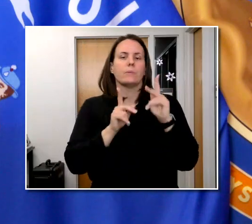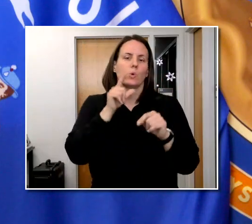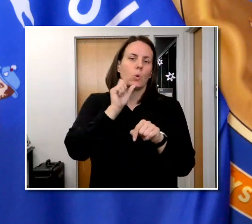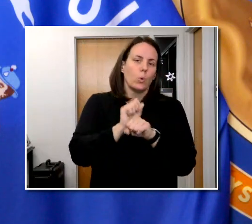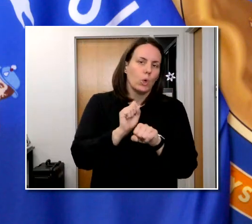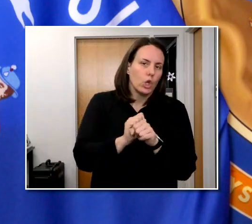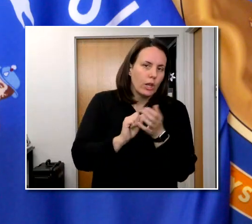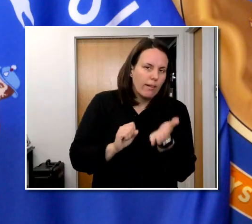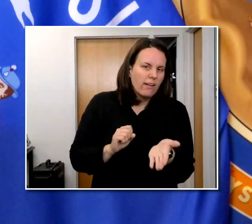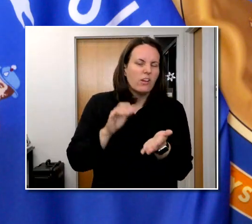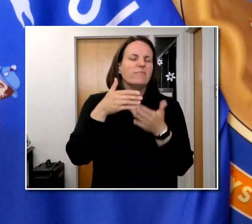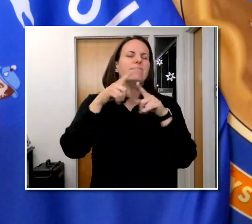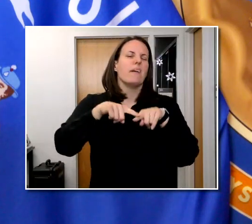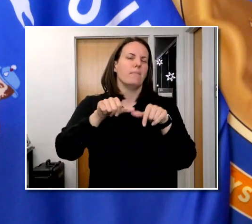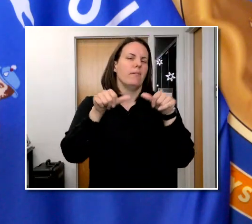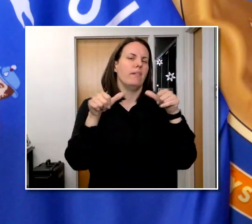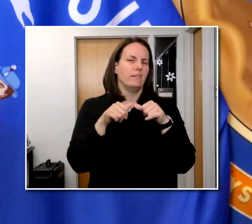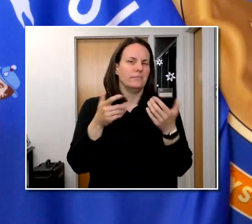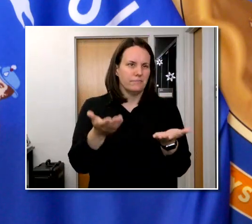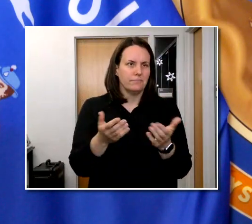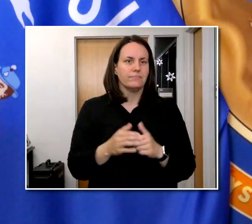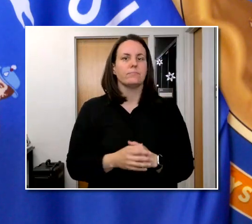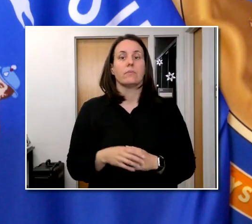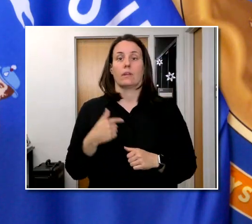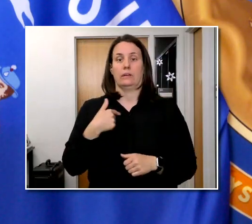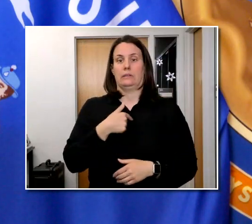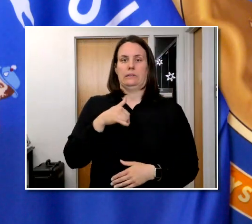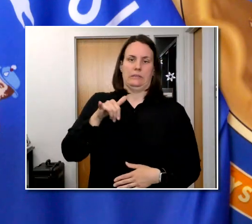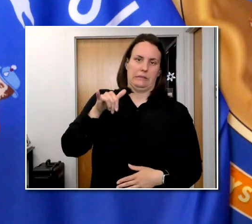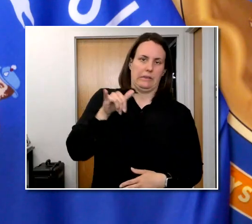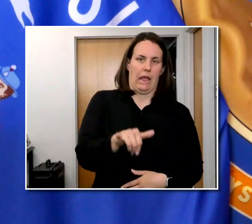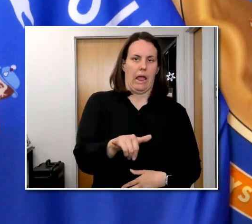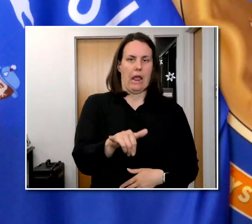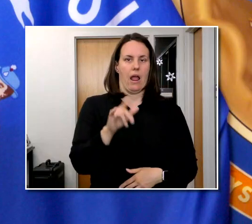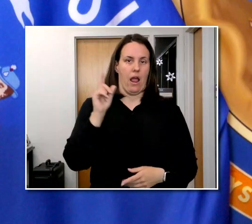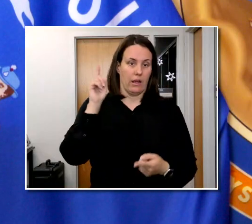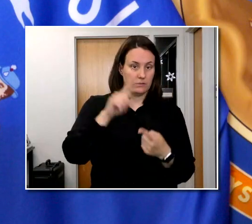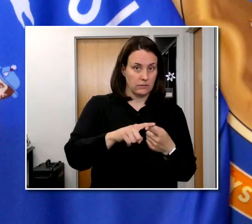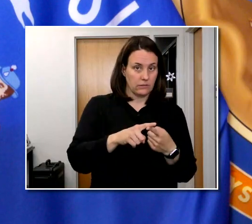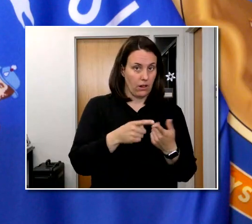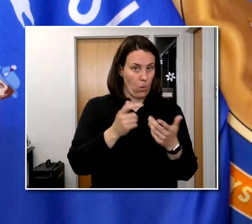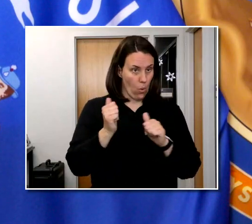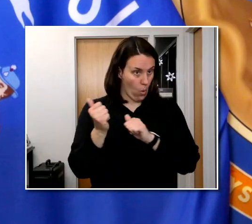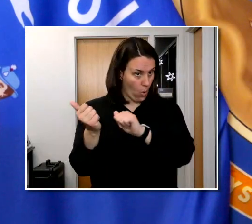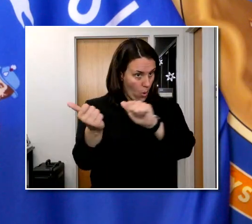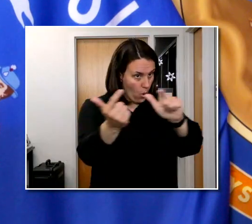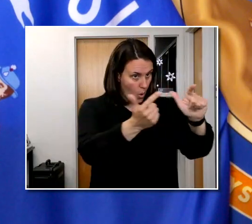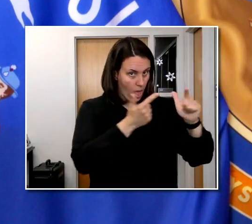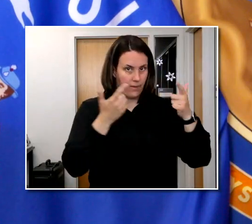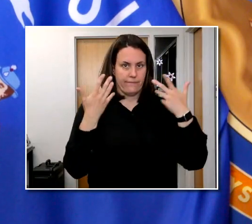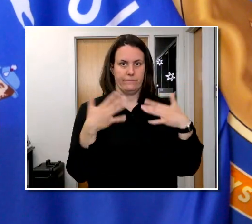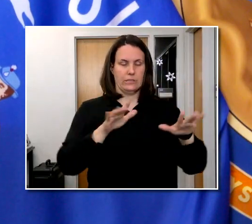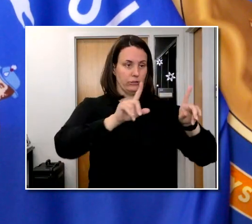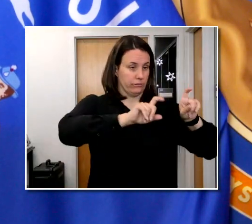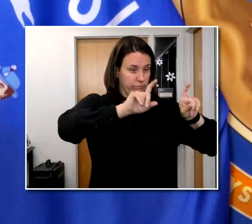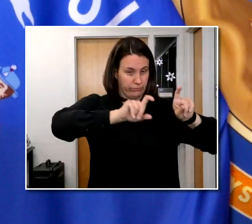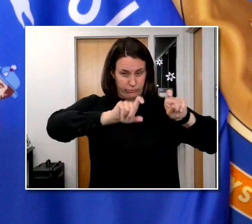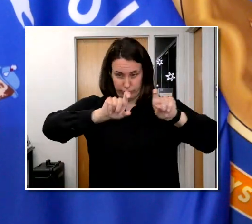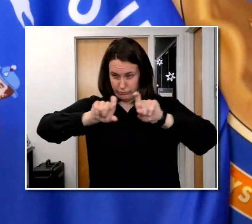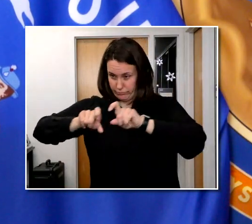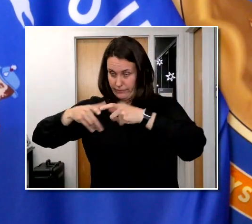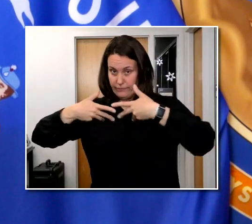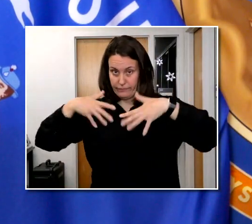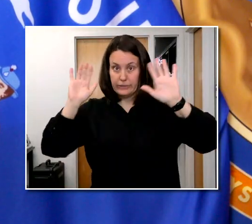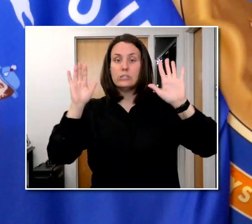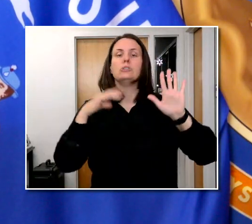the number of days required to complete that testing. When we went into the House of Corrections in Milwaukee, for example, I